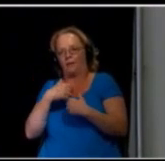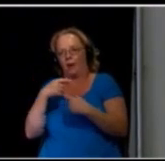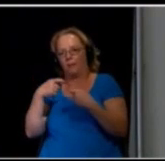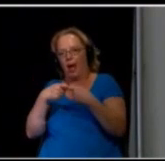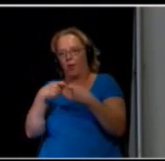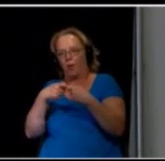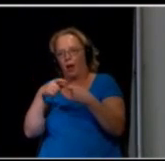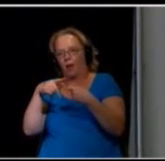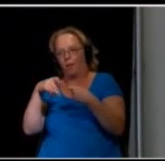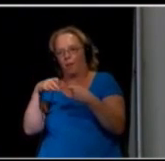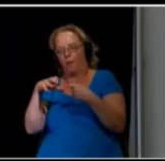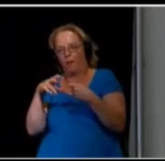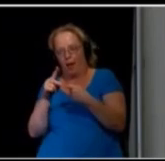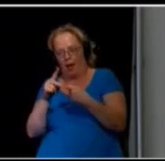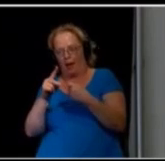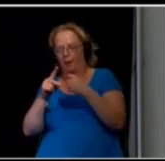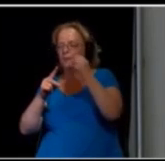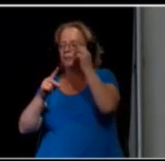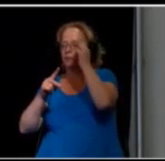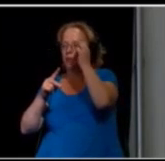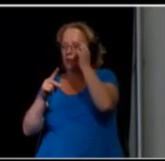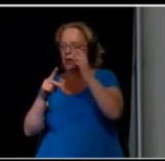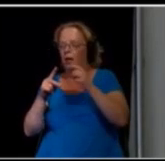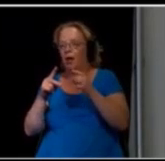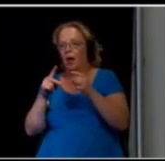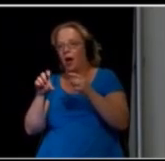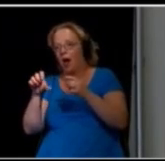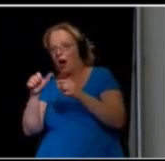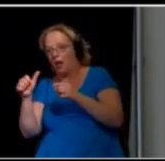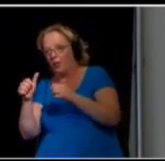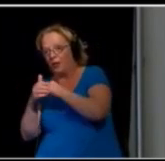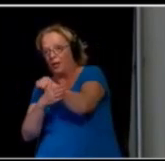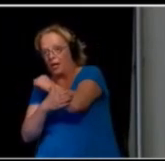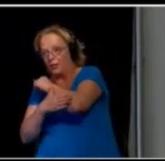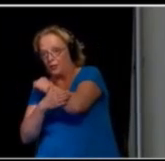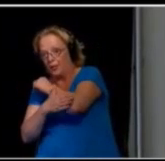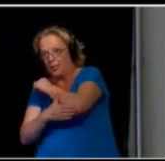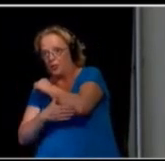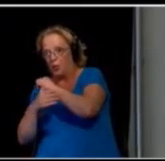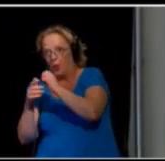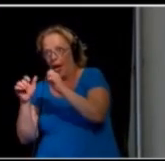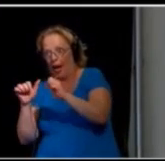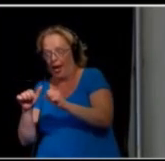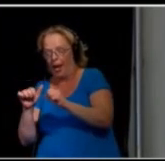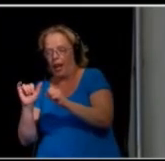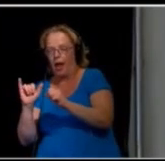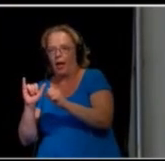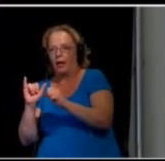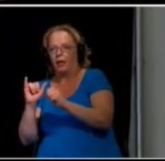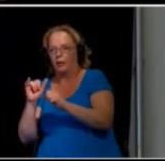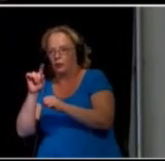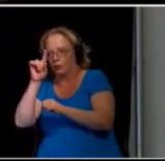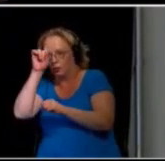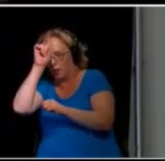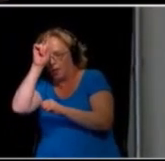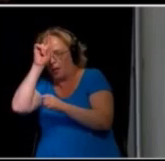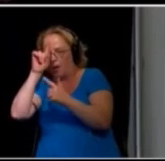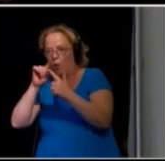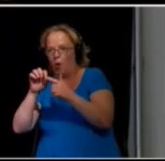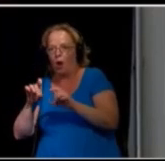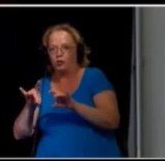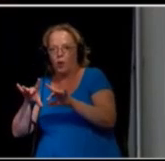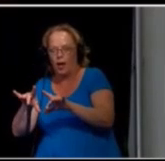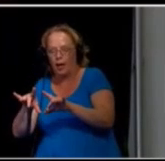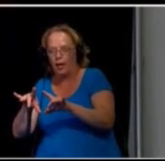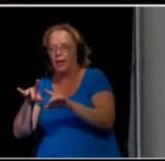arbitrage your time of day use. Now, in many other countries you can. So in places like, say, Germany or Australia, the